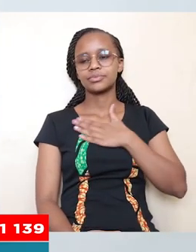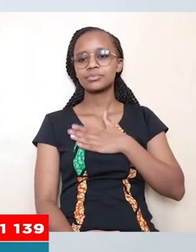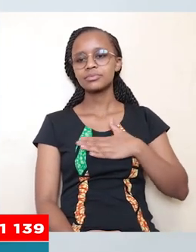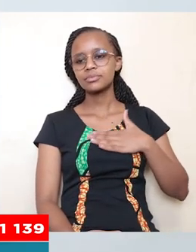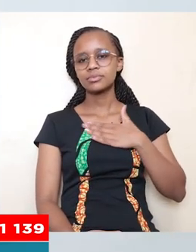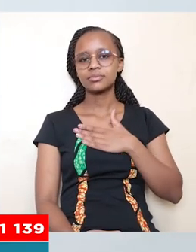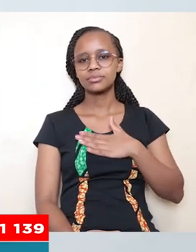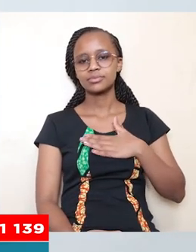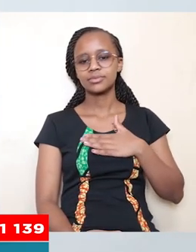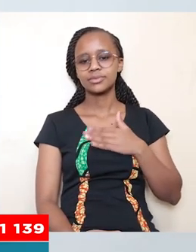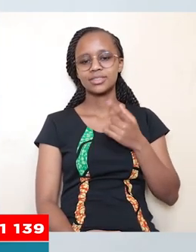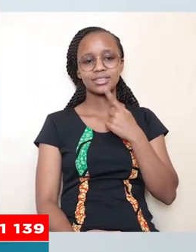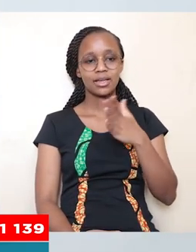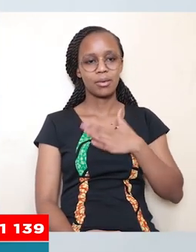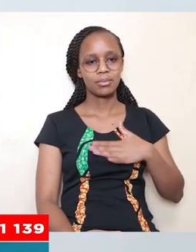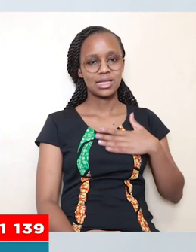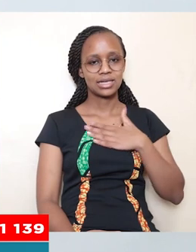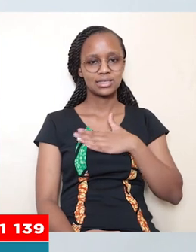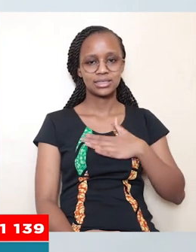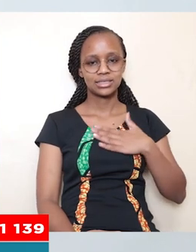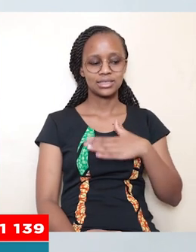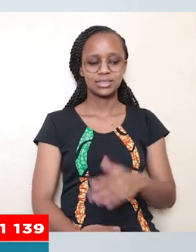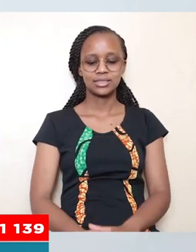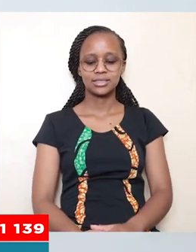please. Semeni, please.